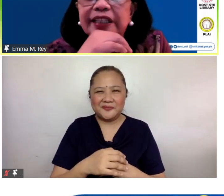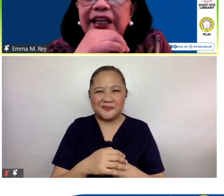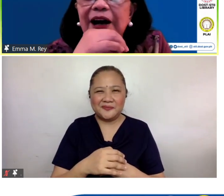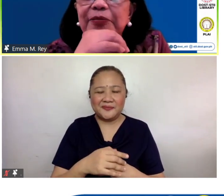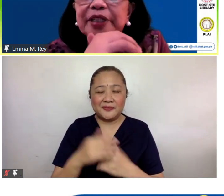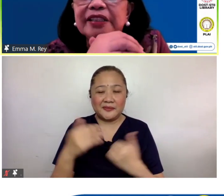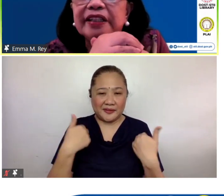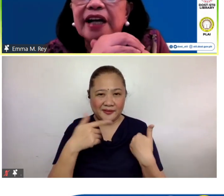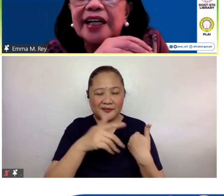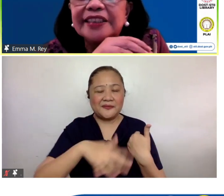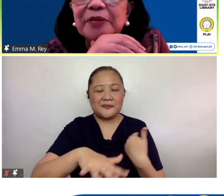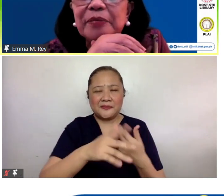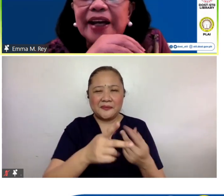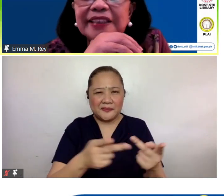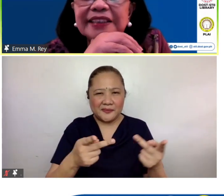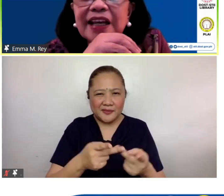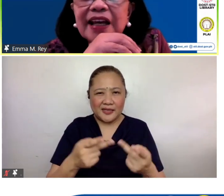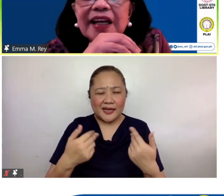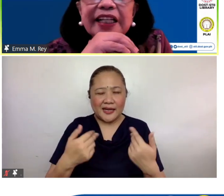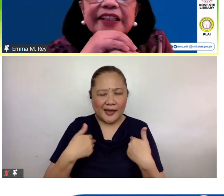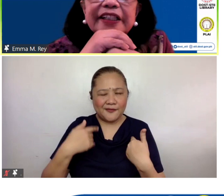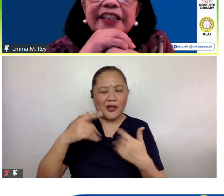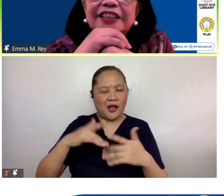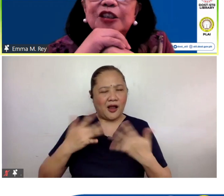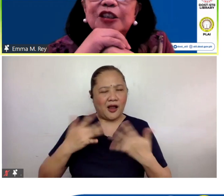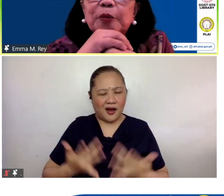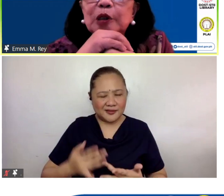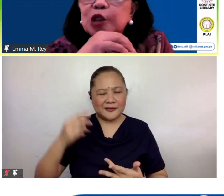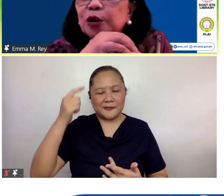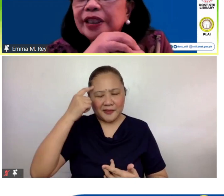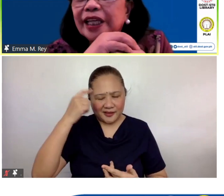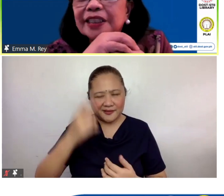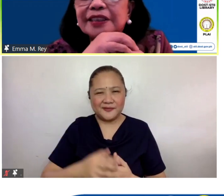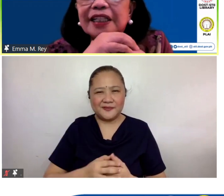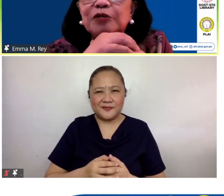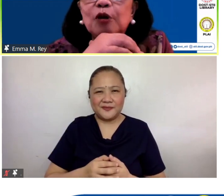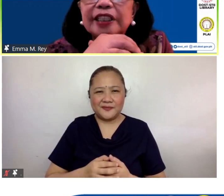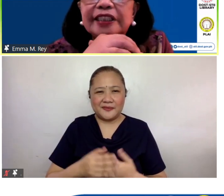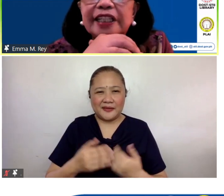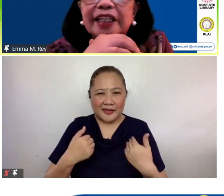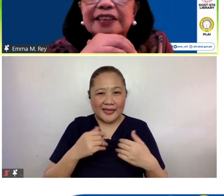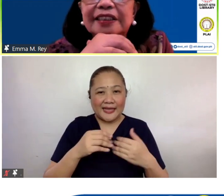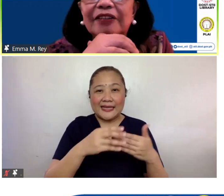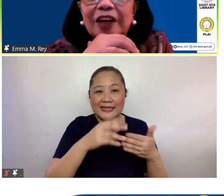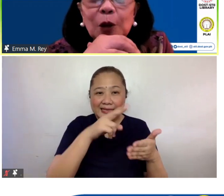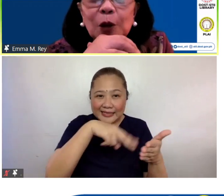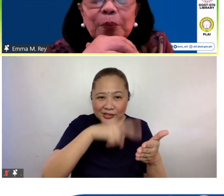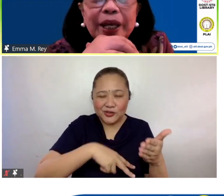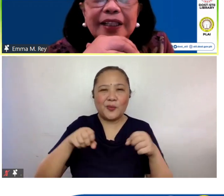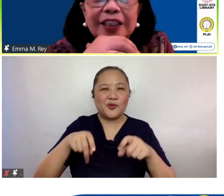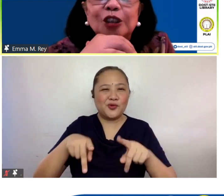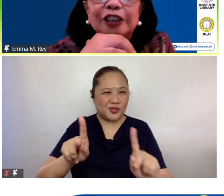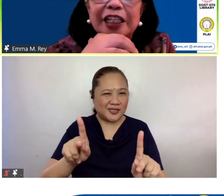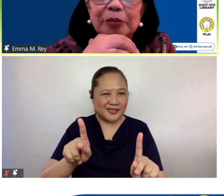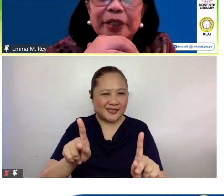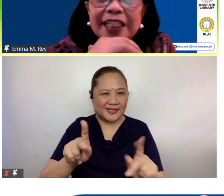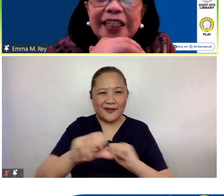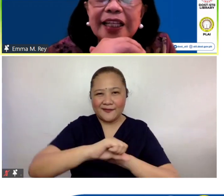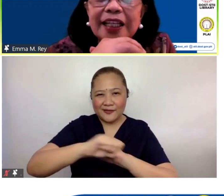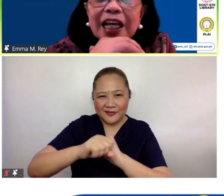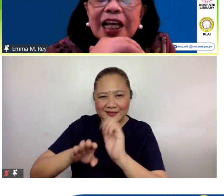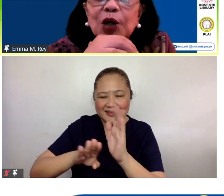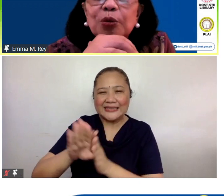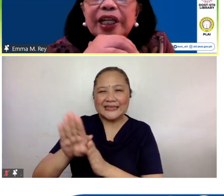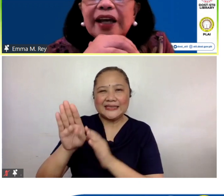they have in their hearts and minds readers, opportunities, advocacies, development, and